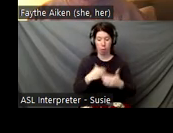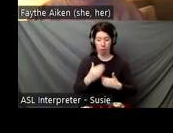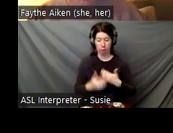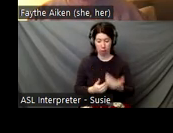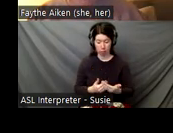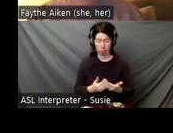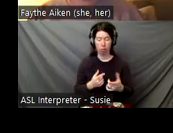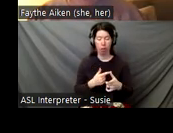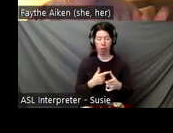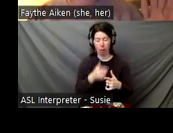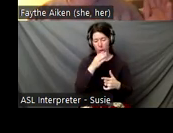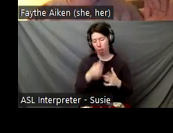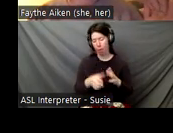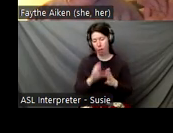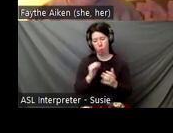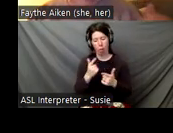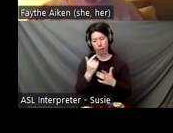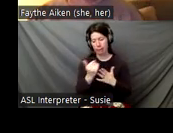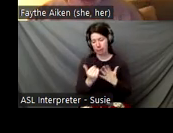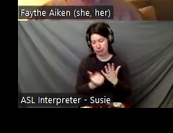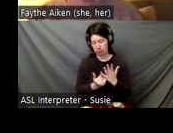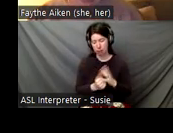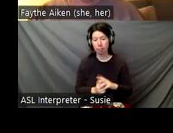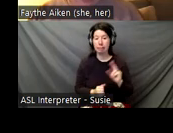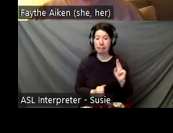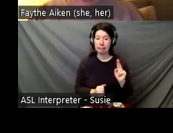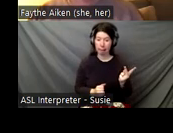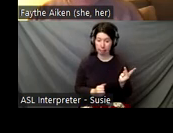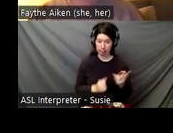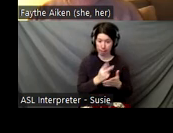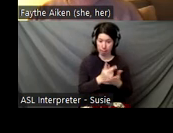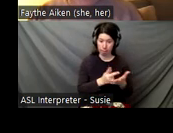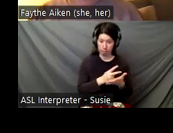And then we'll go through all of those steps. The second phase is